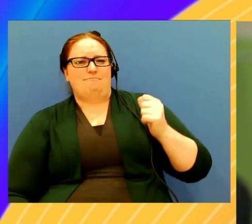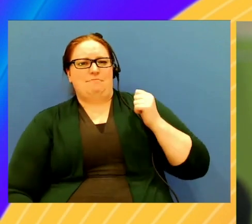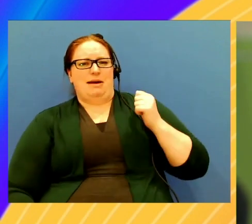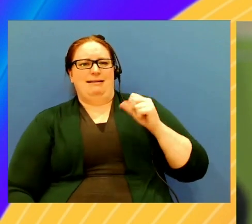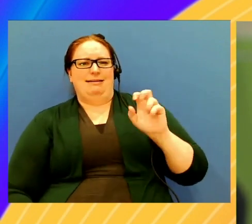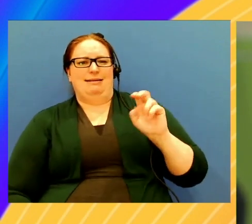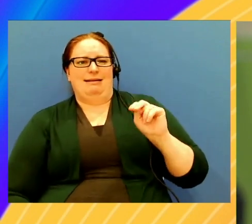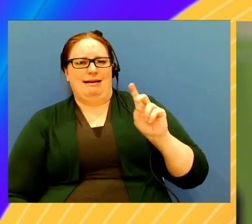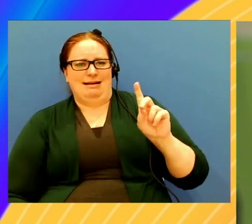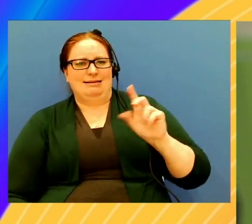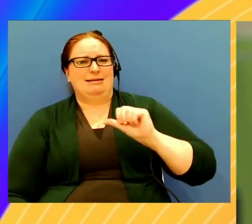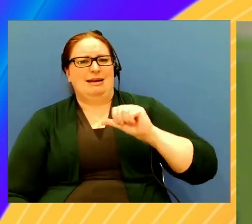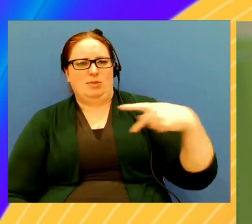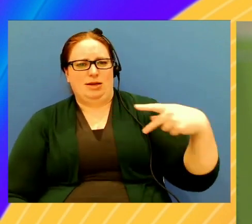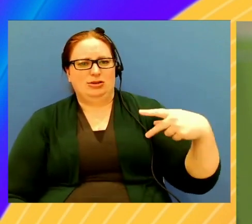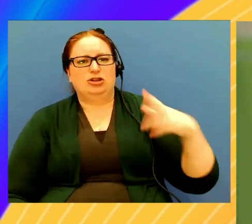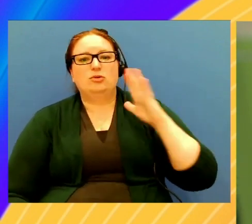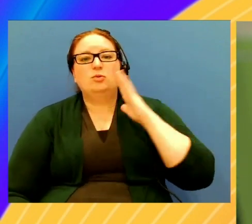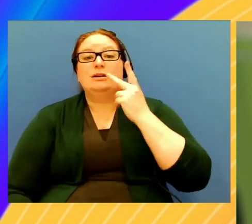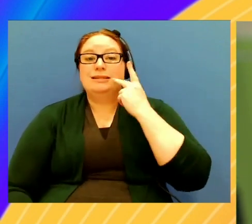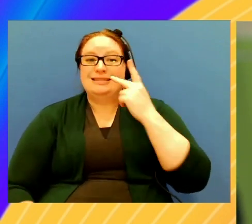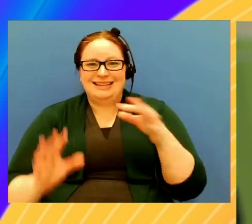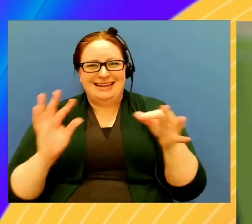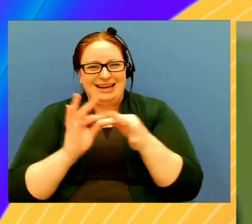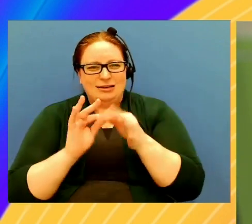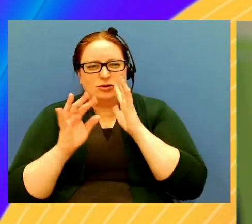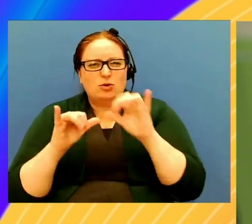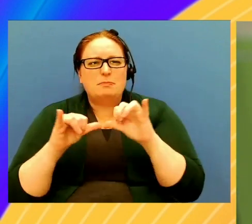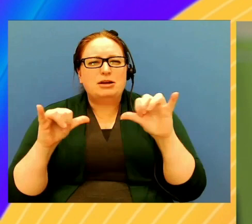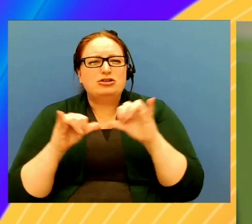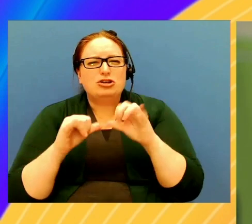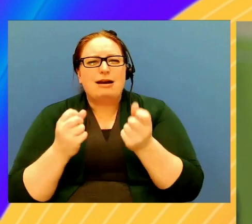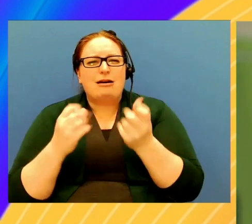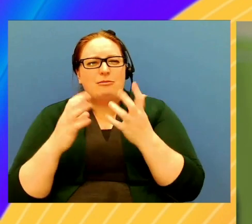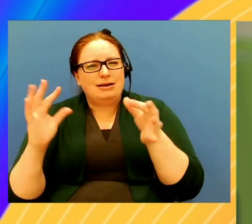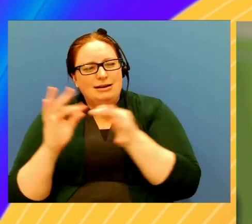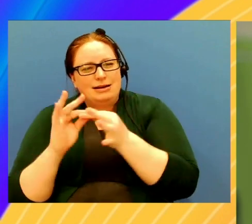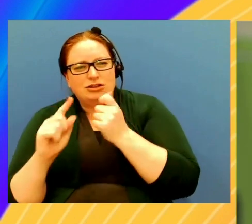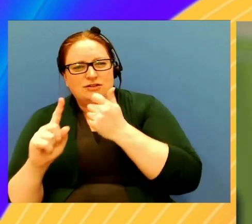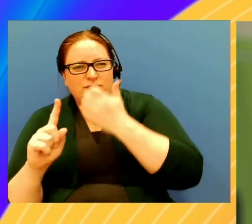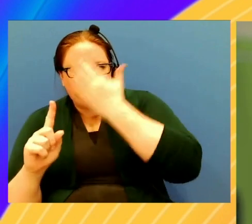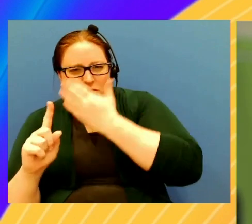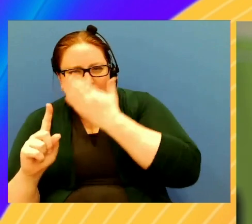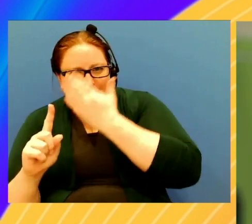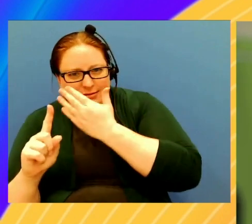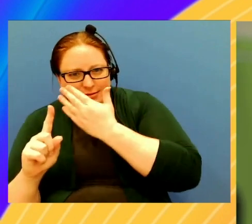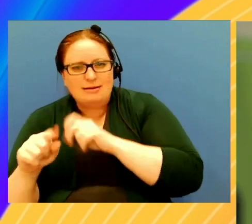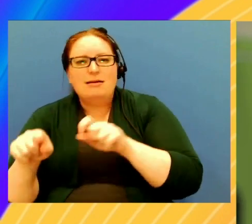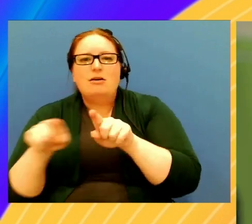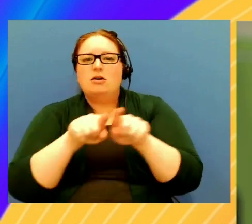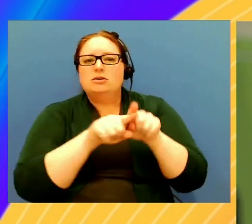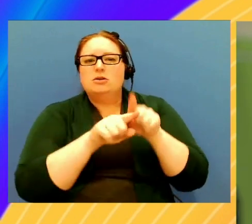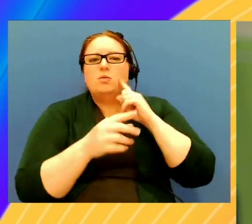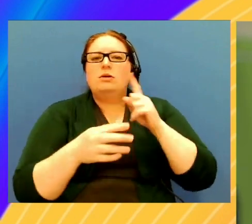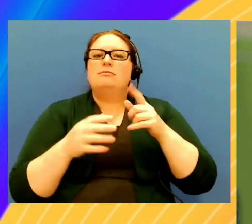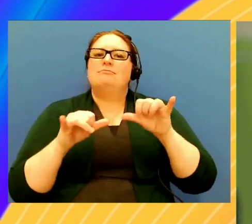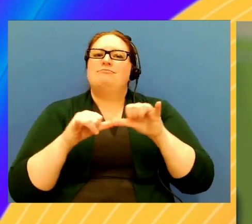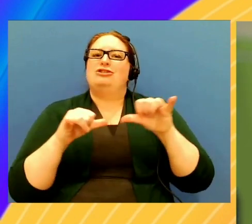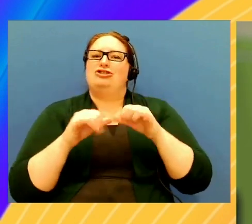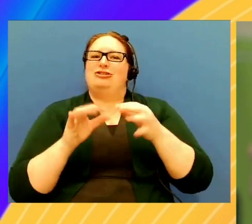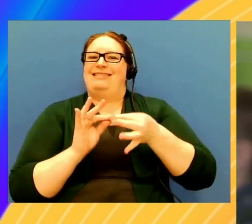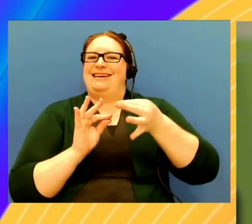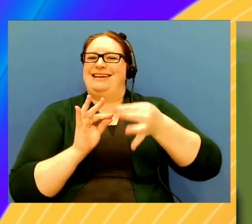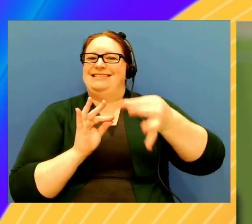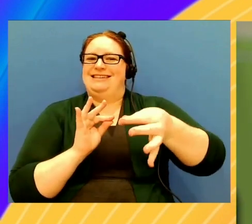we're going to see the connections. We're going to measure the connections made to the front end, and also going to measure the latency. For instance, how much time